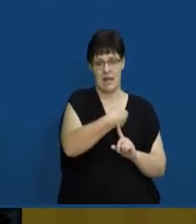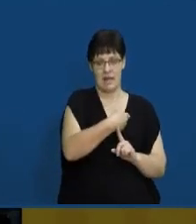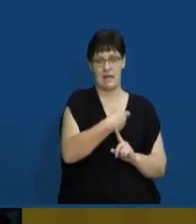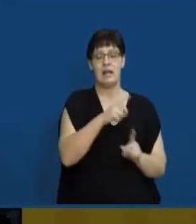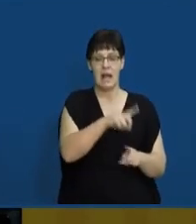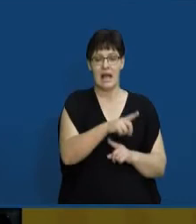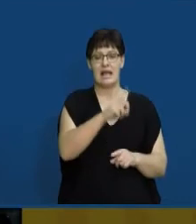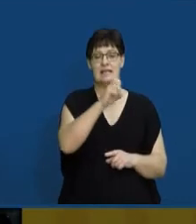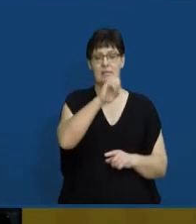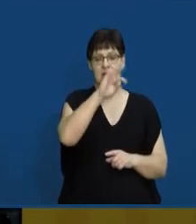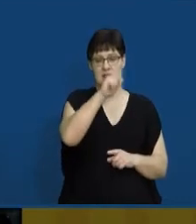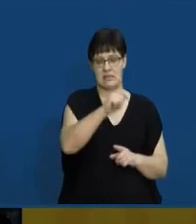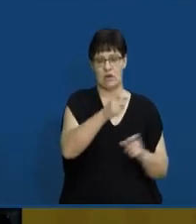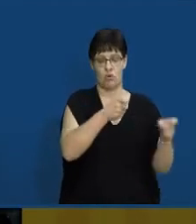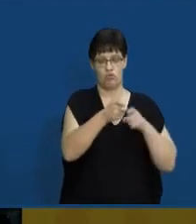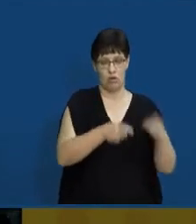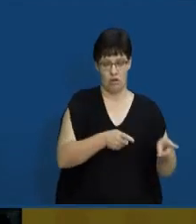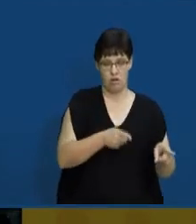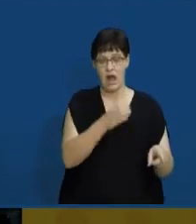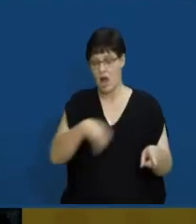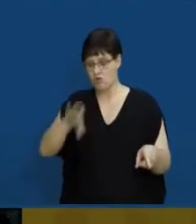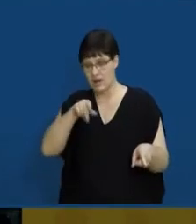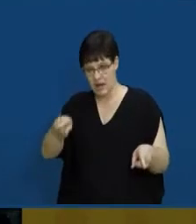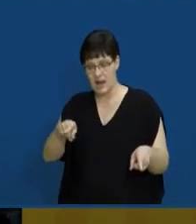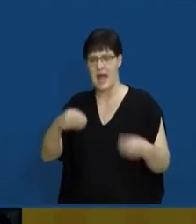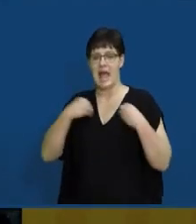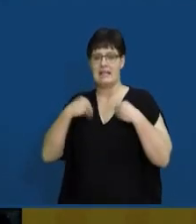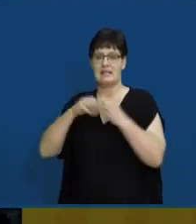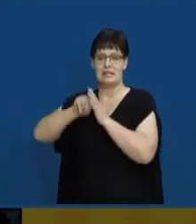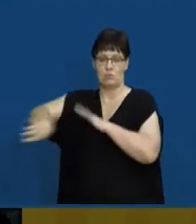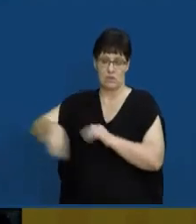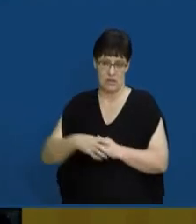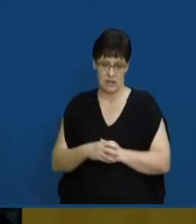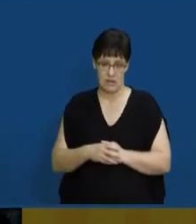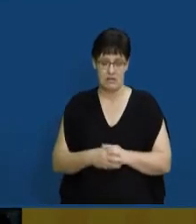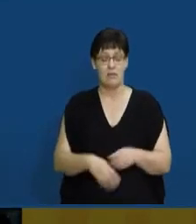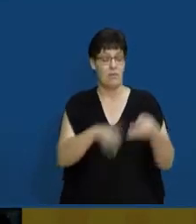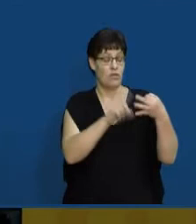debtors control, credit asset disposal, right?